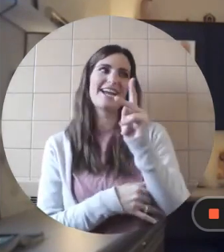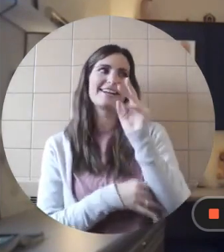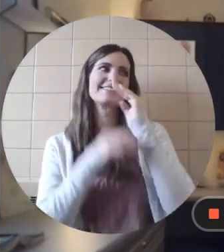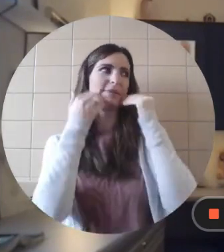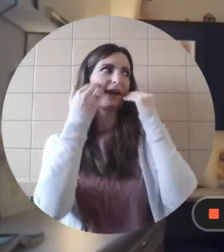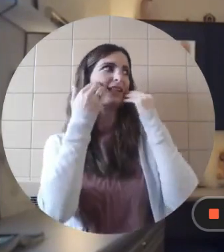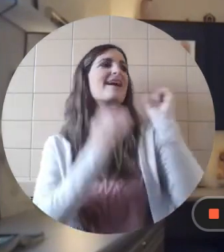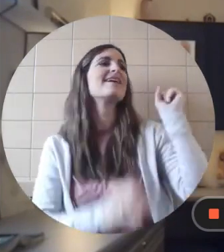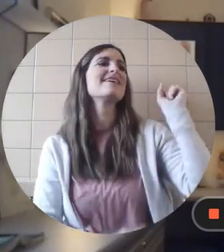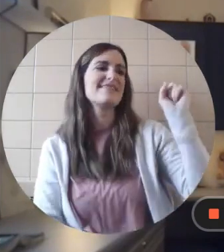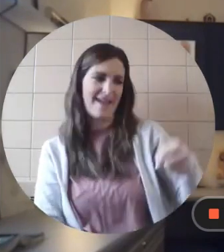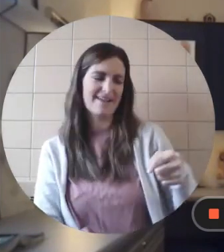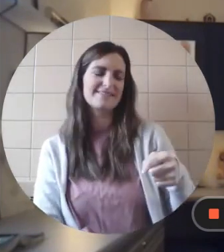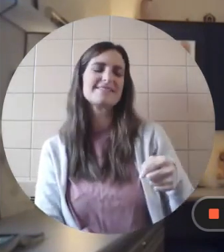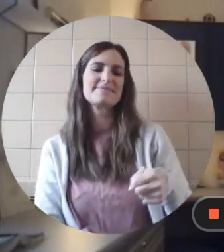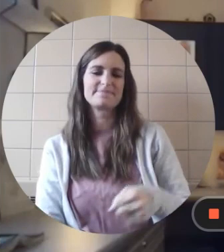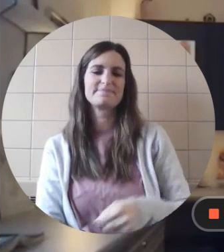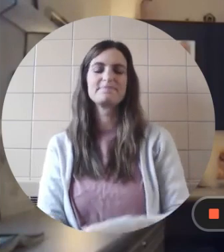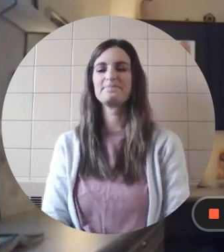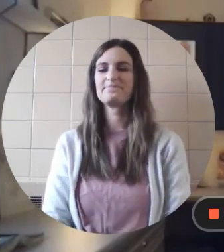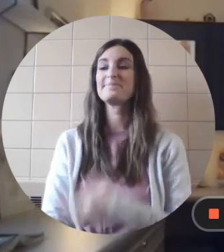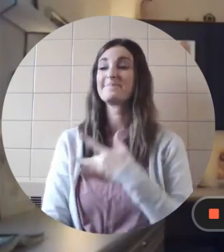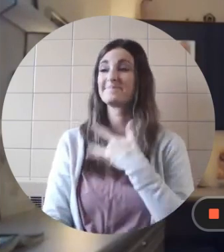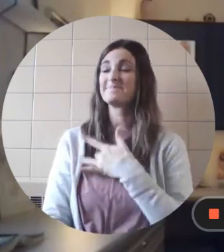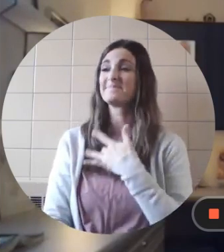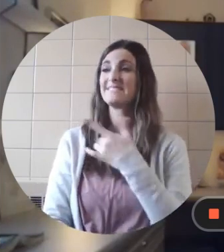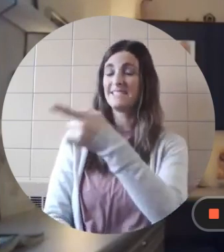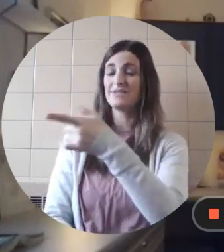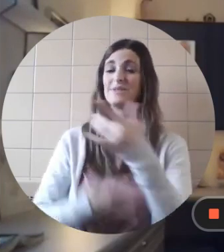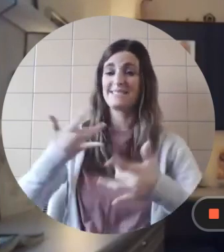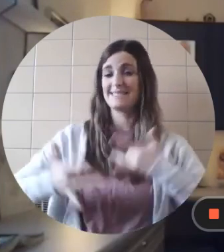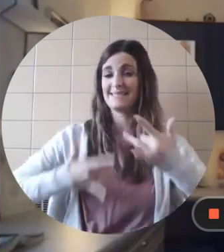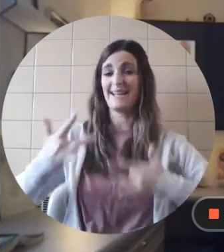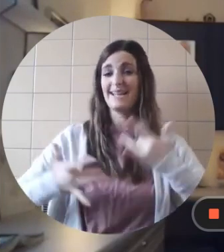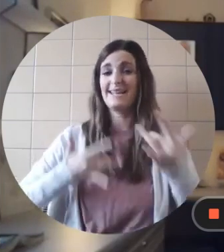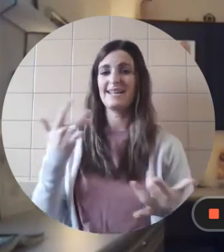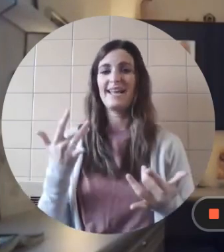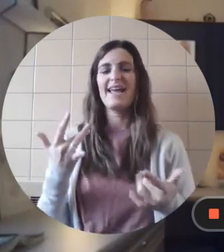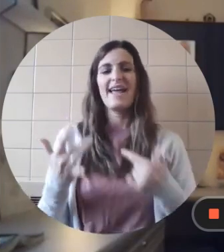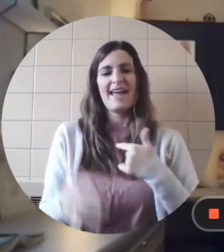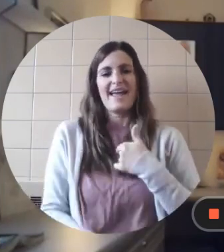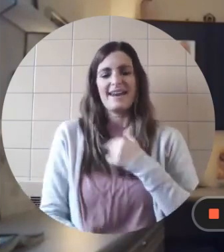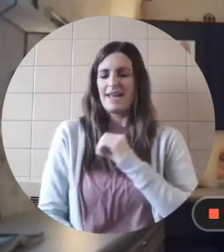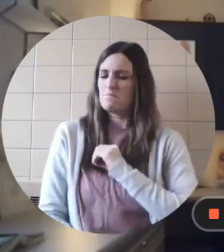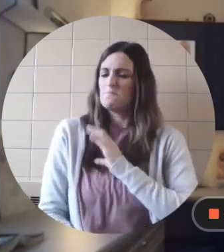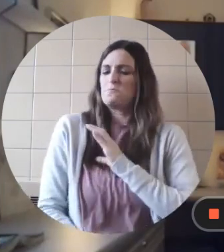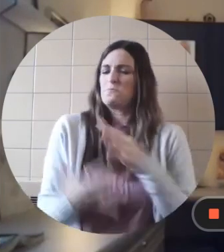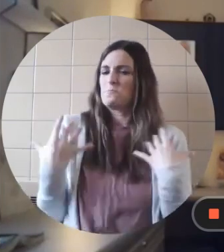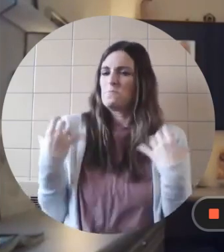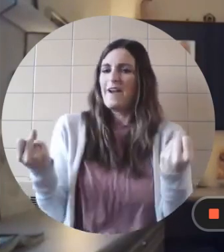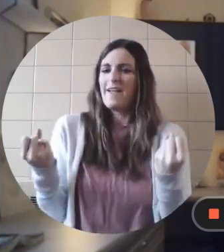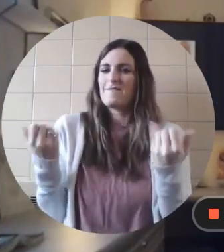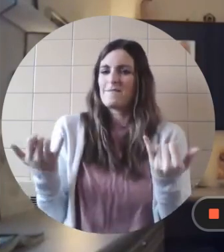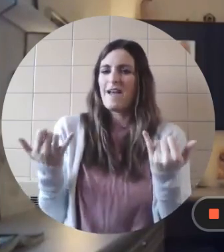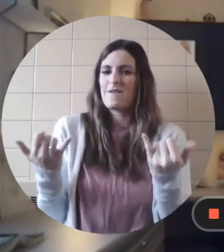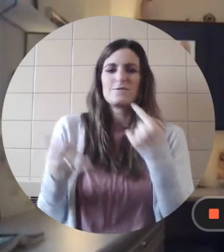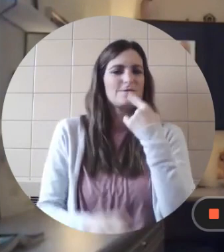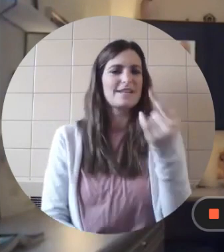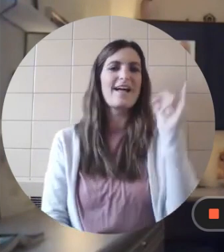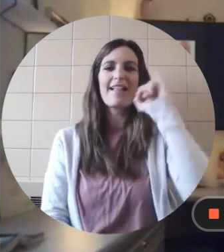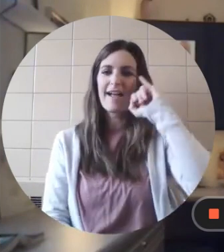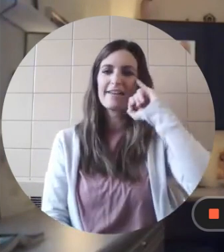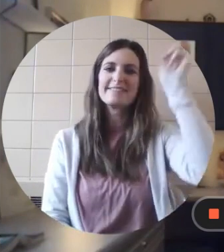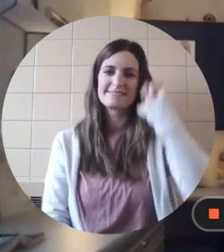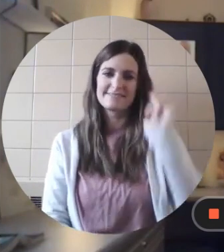Yes. It felt great that Jack was excited about my idea. It made me feel a little braver about telling Iris and Leah that Jack and I had